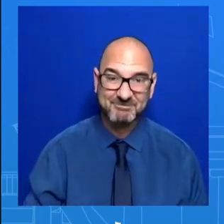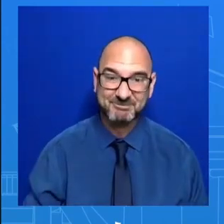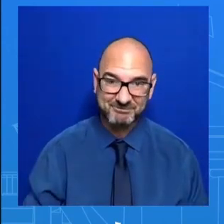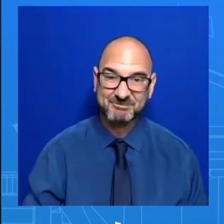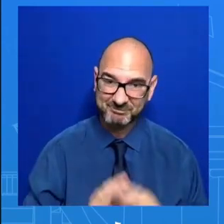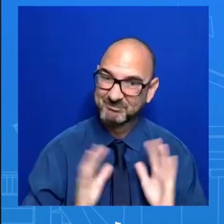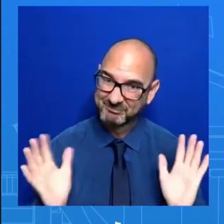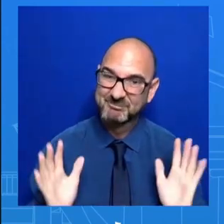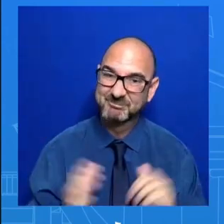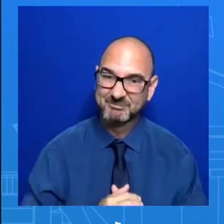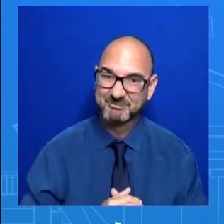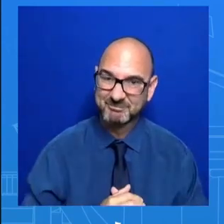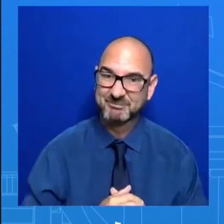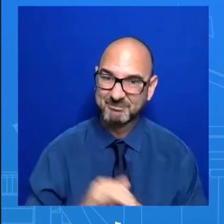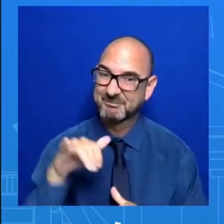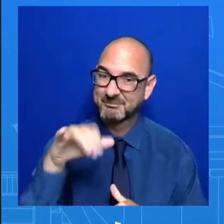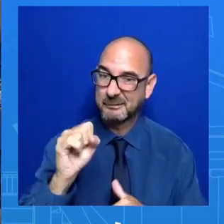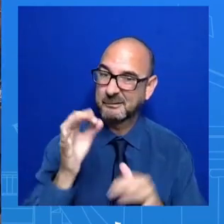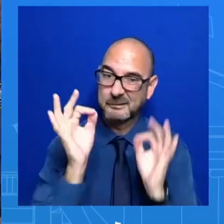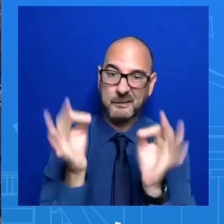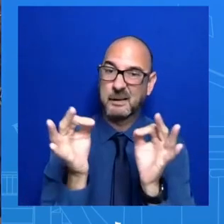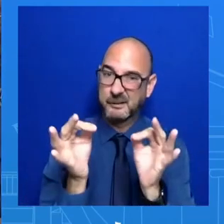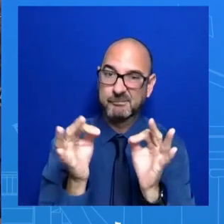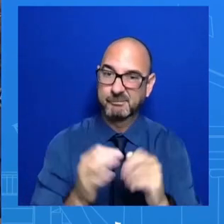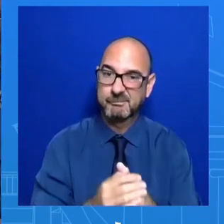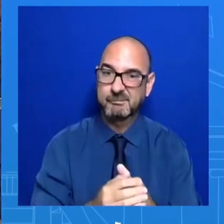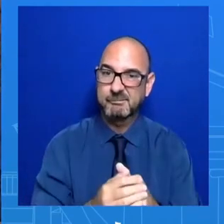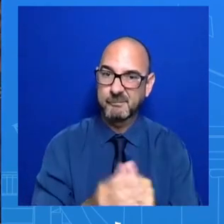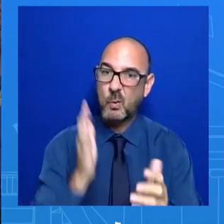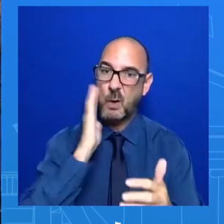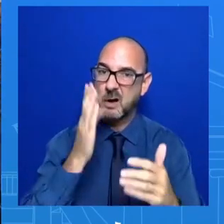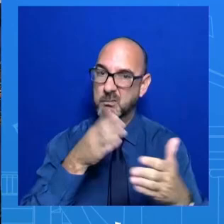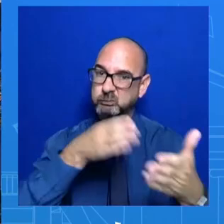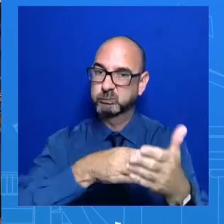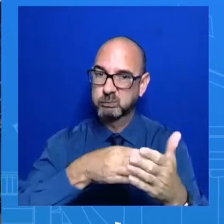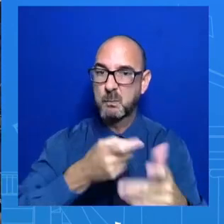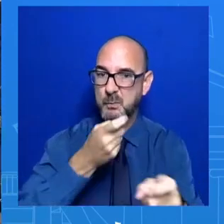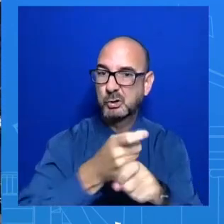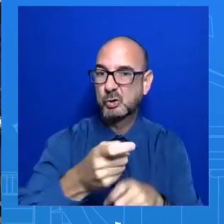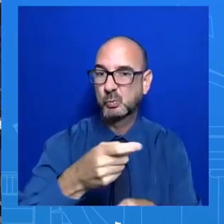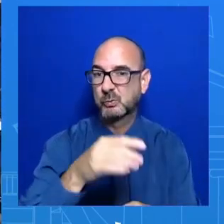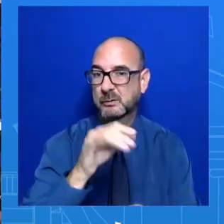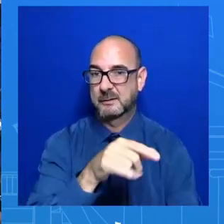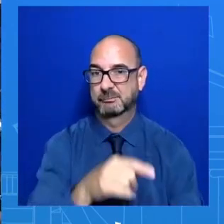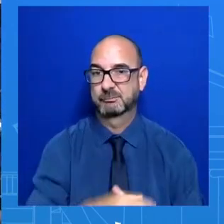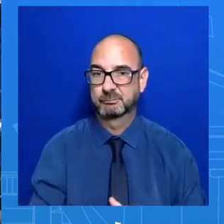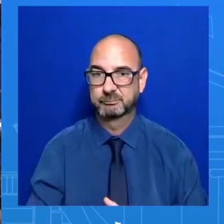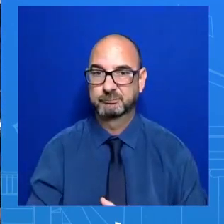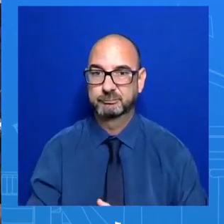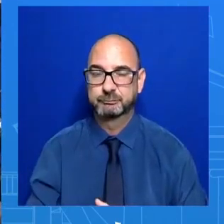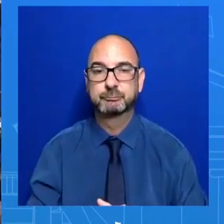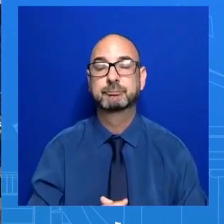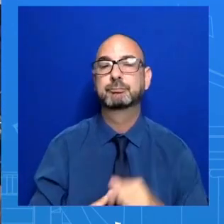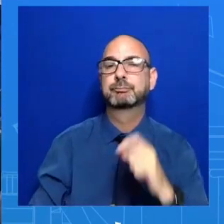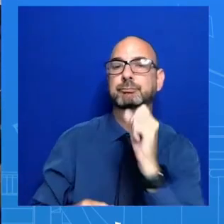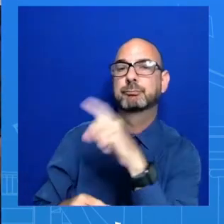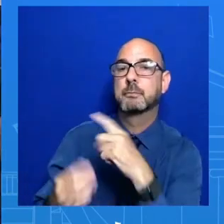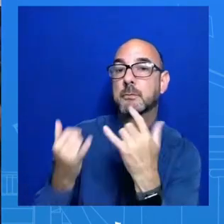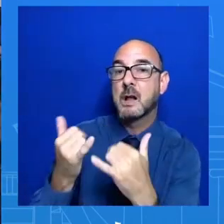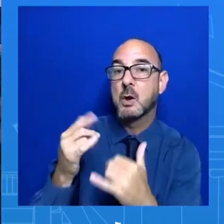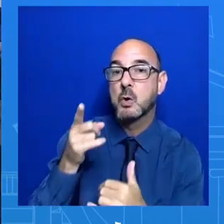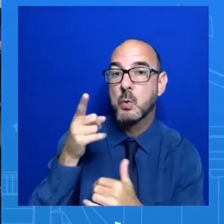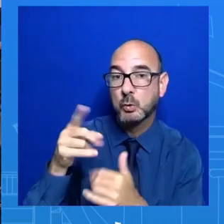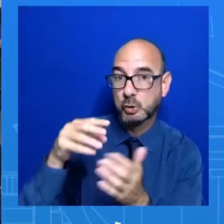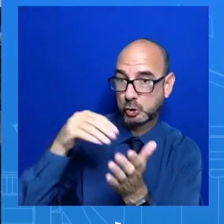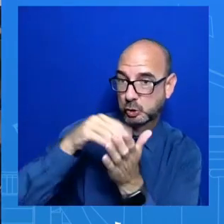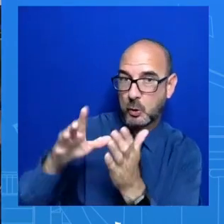condemn any form of threats. You opened today's briefing by talking about the latest student loan cancellations for, I think we said, what did we say, in